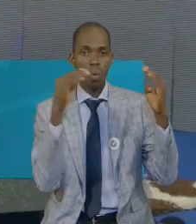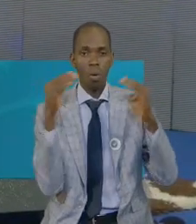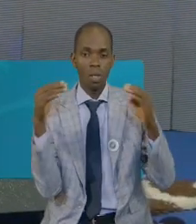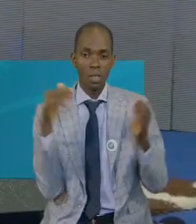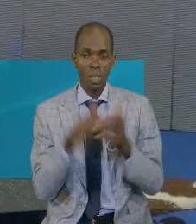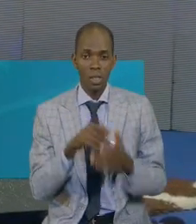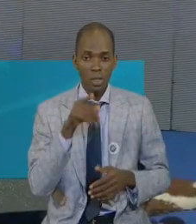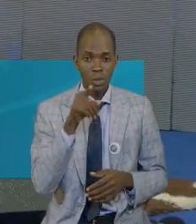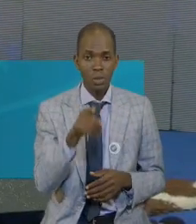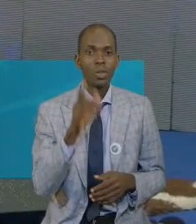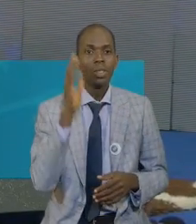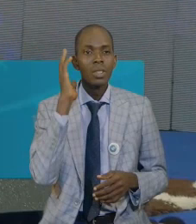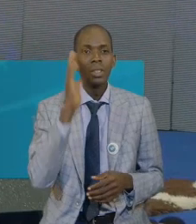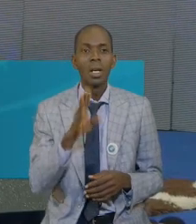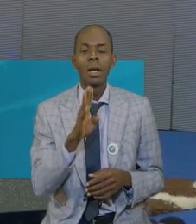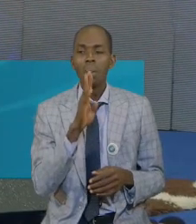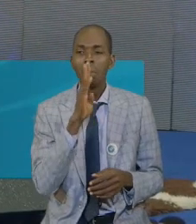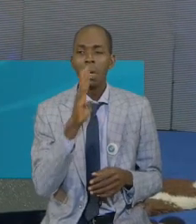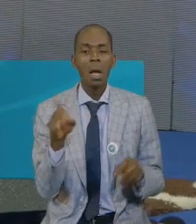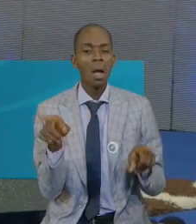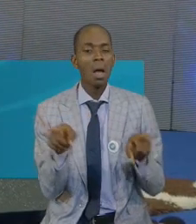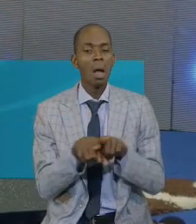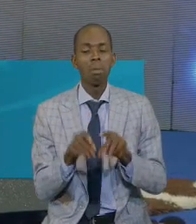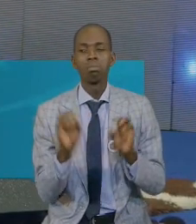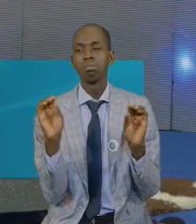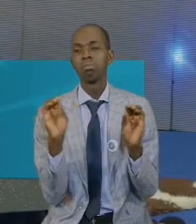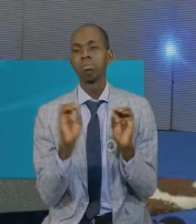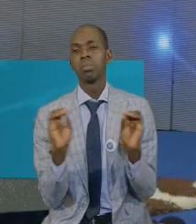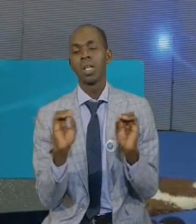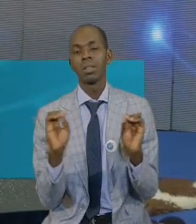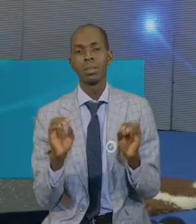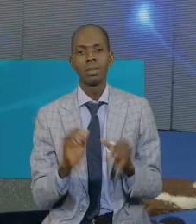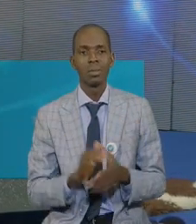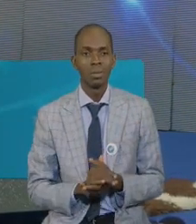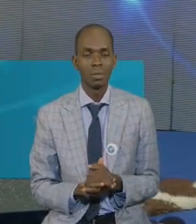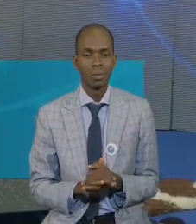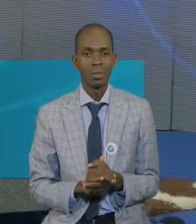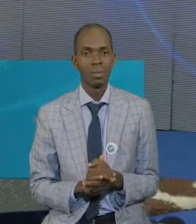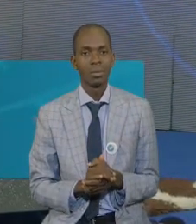shall be nothing shall be as nothing foreign